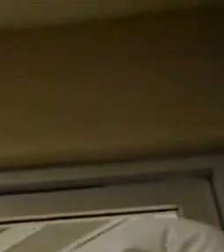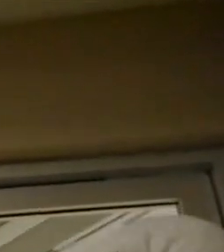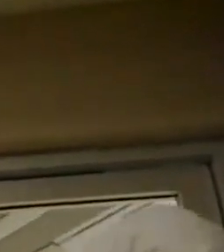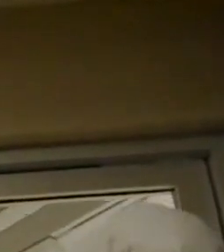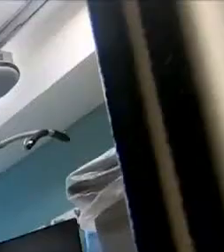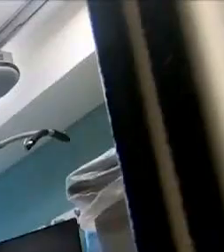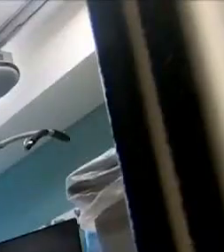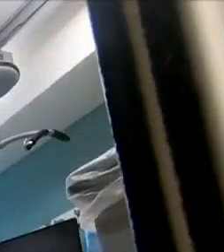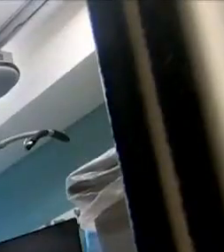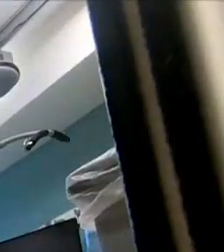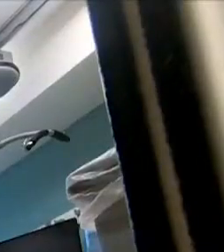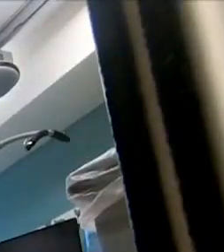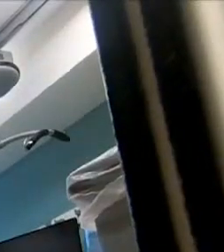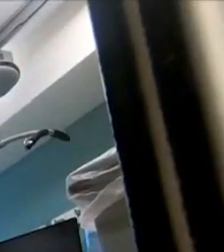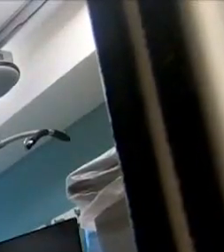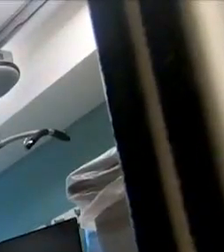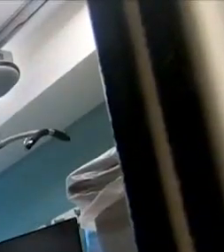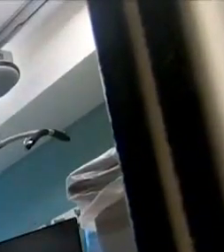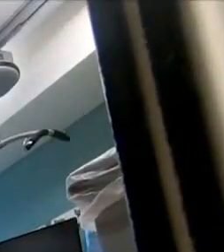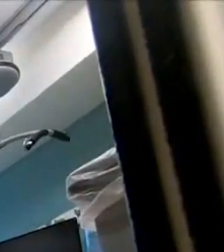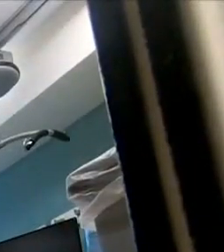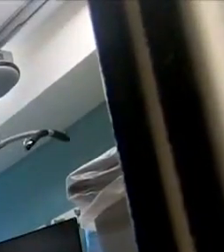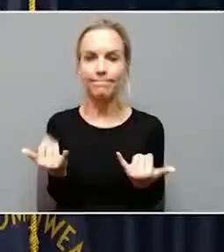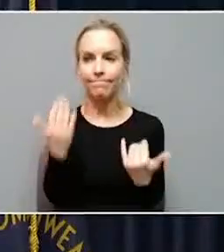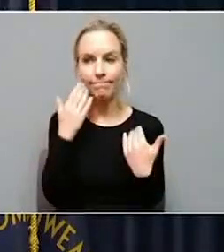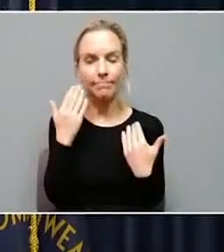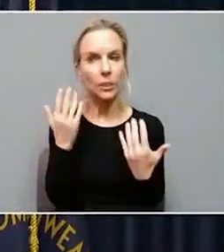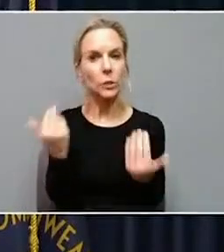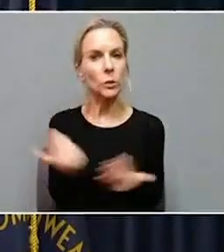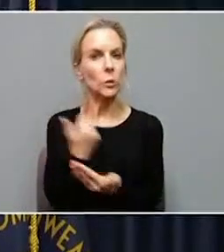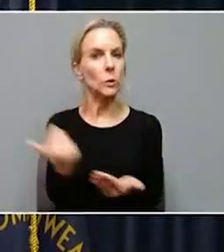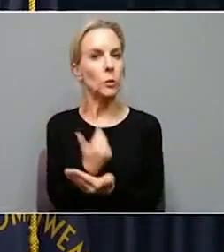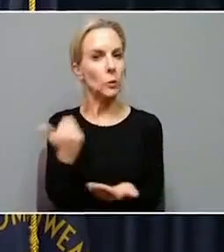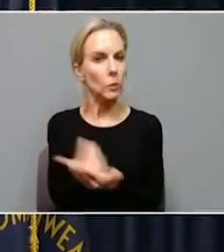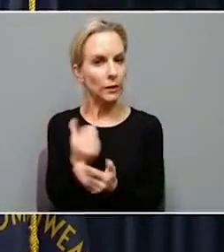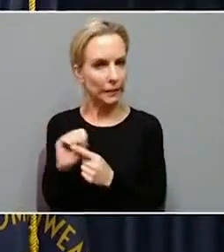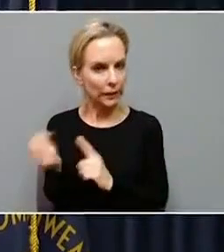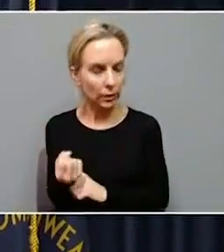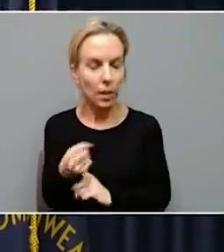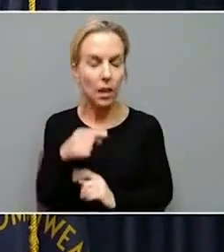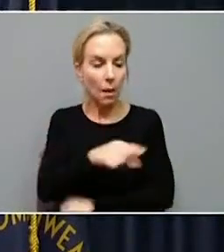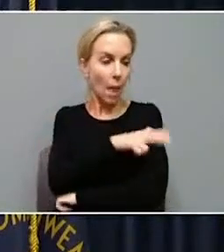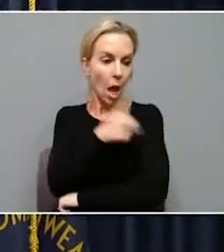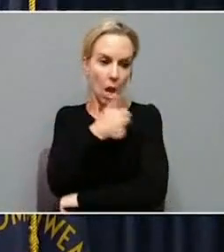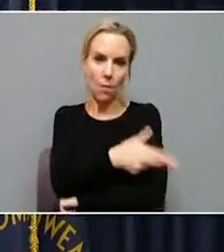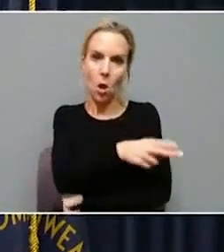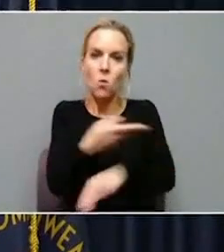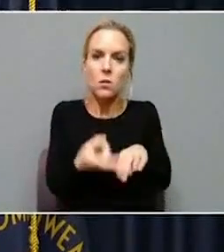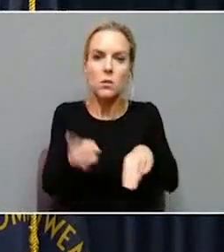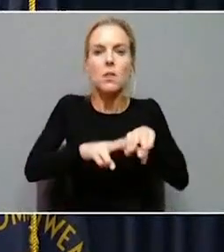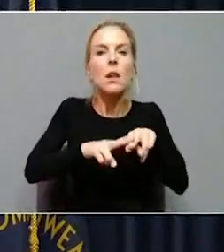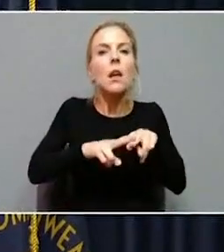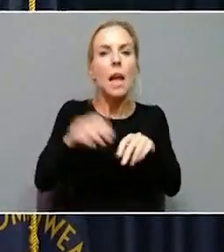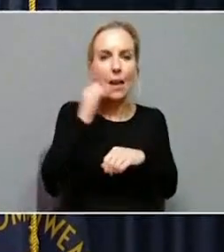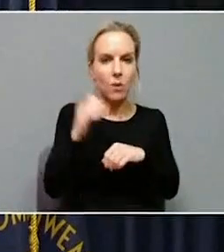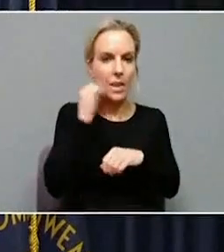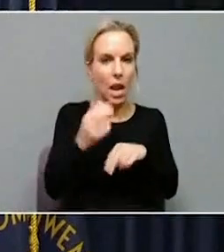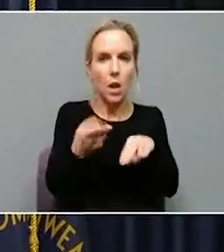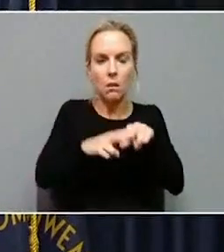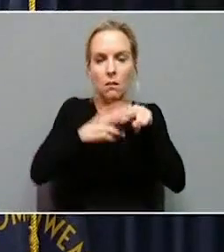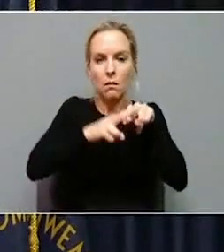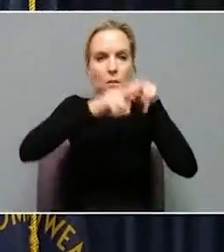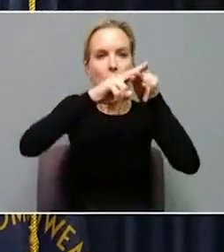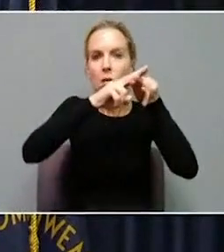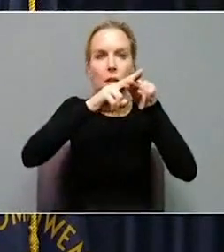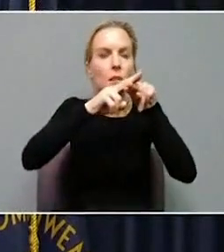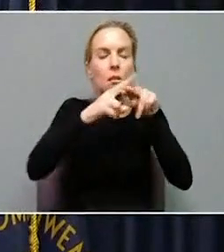has requested FEMA teams to help understaffed hospitals. Hospitalizations have increased every day without exception for the past